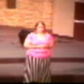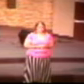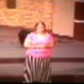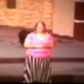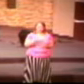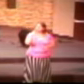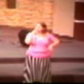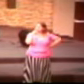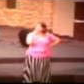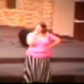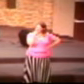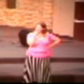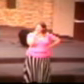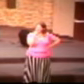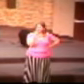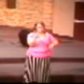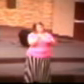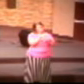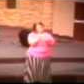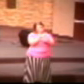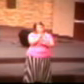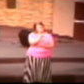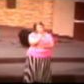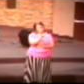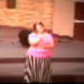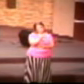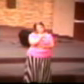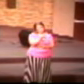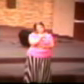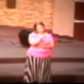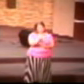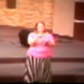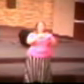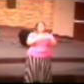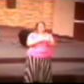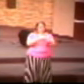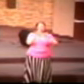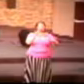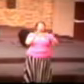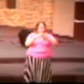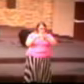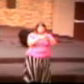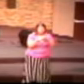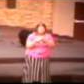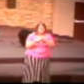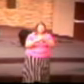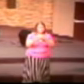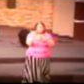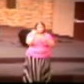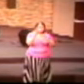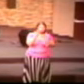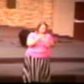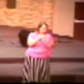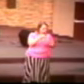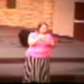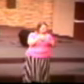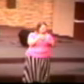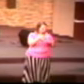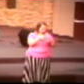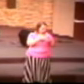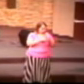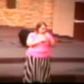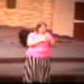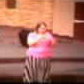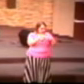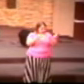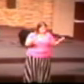And I'm thinking, the very word communion is root word for community. And even if you look in the original language, has everything to do